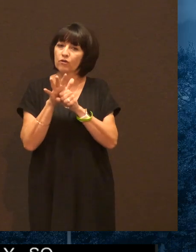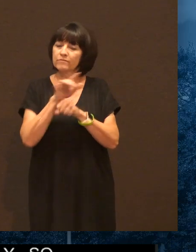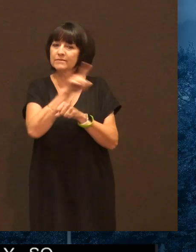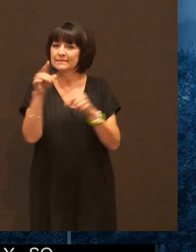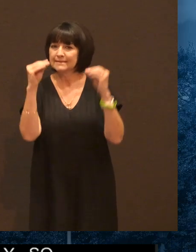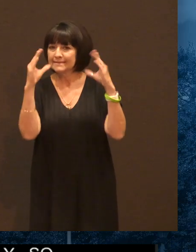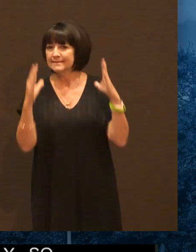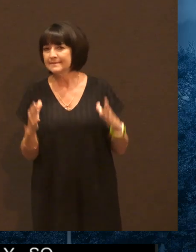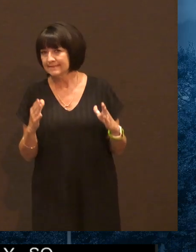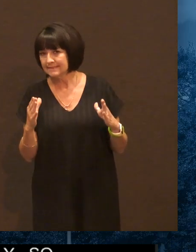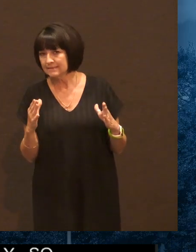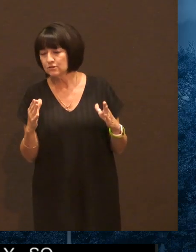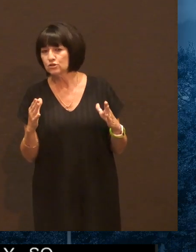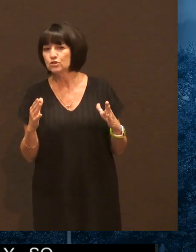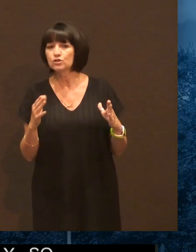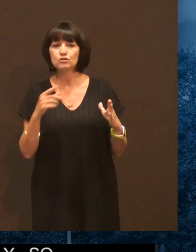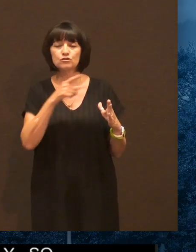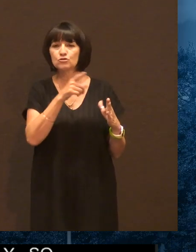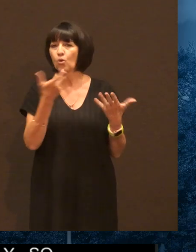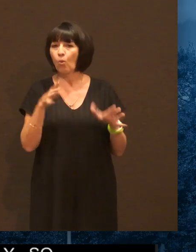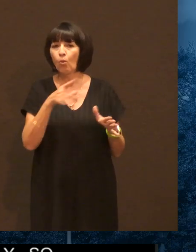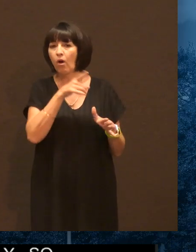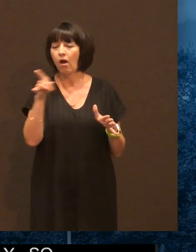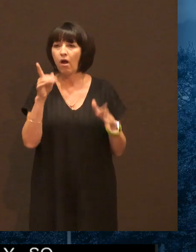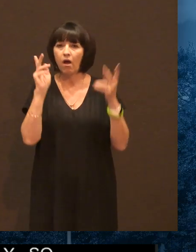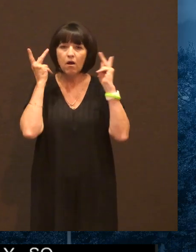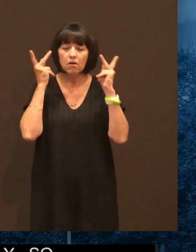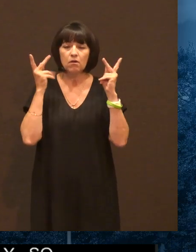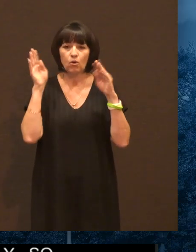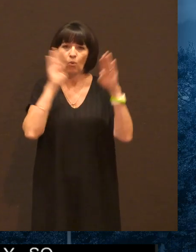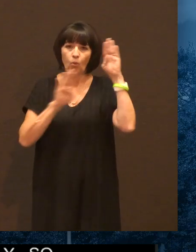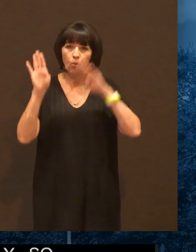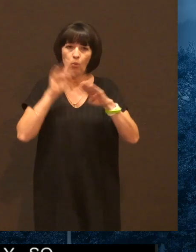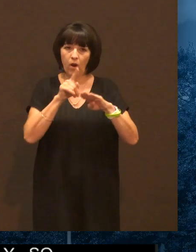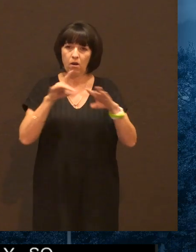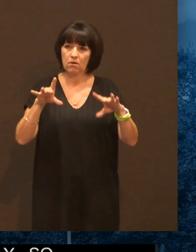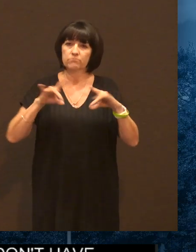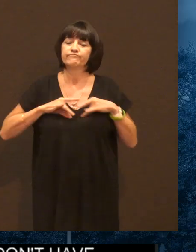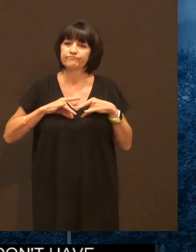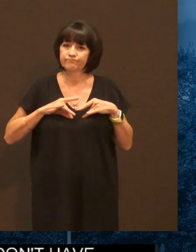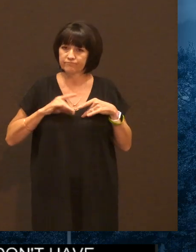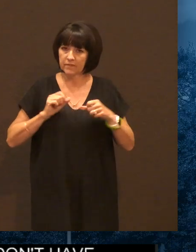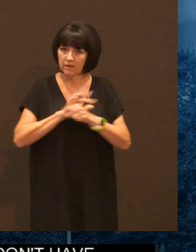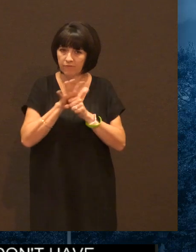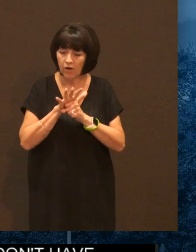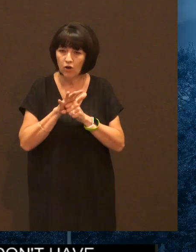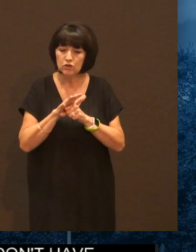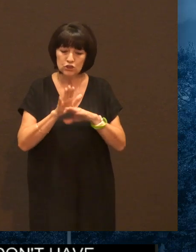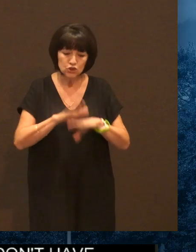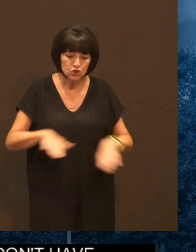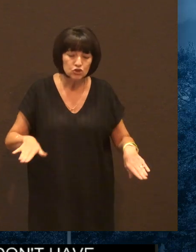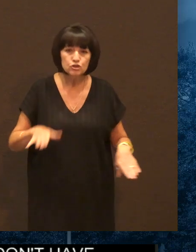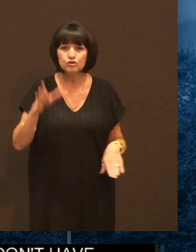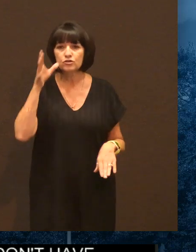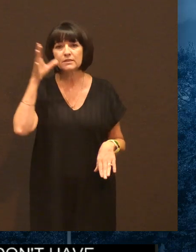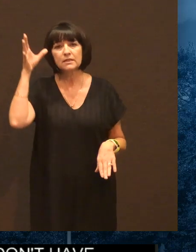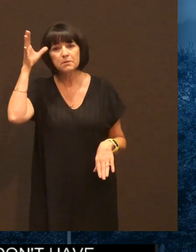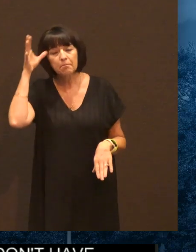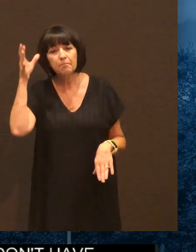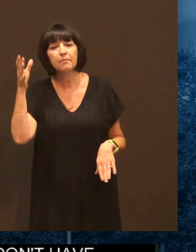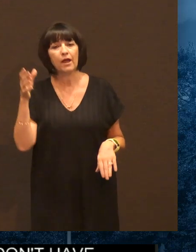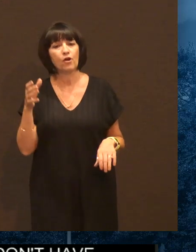about catching the virus if they go to school, and children and parents don't have to worry, and they can focus on